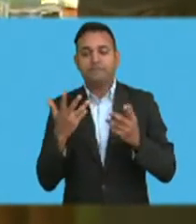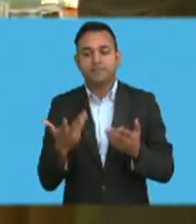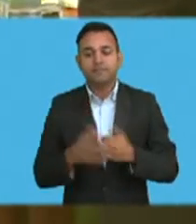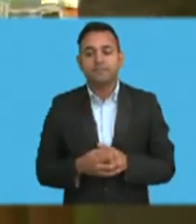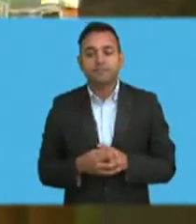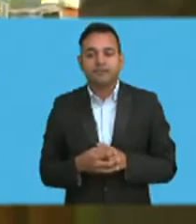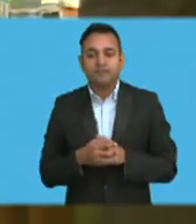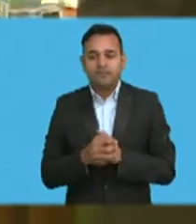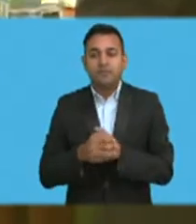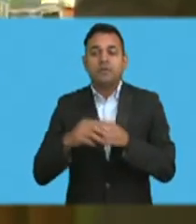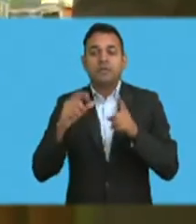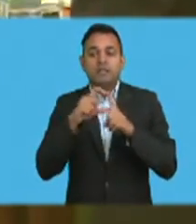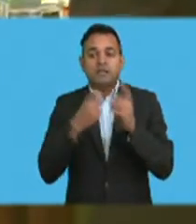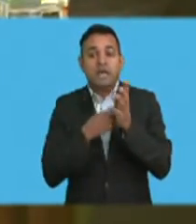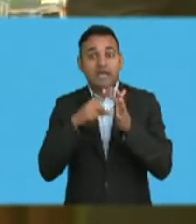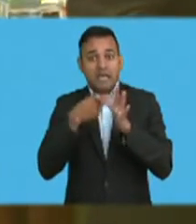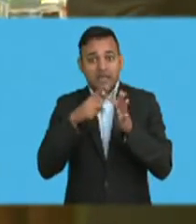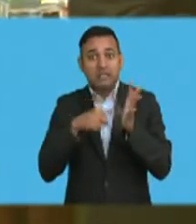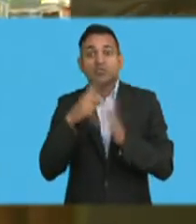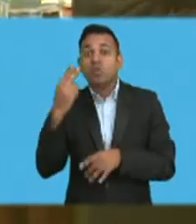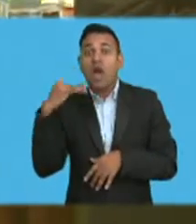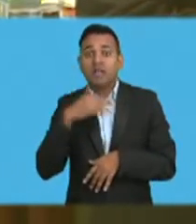received $212,000.